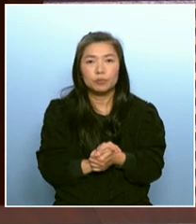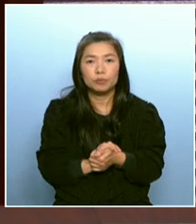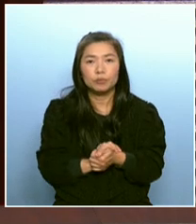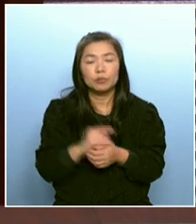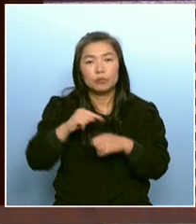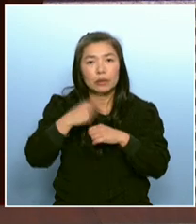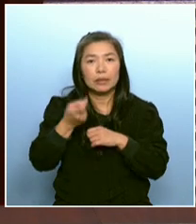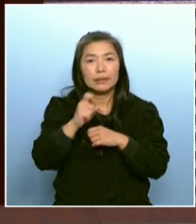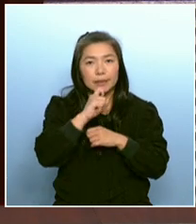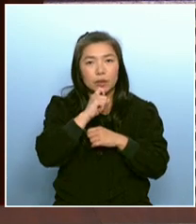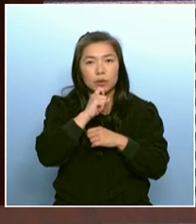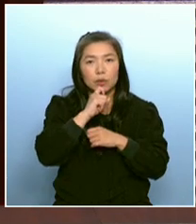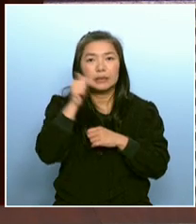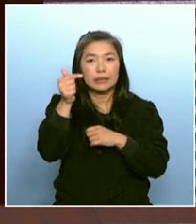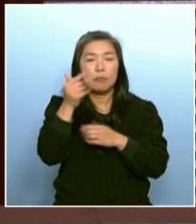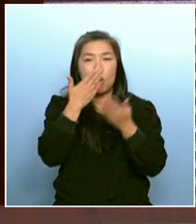NGOs.